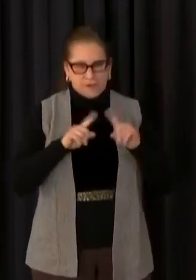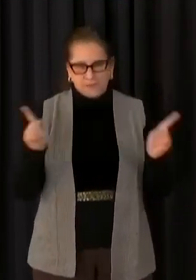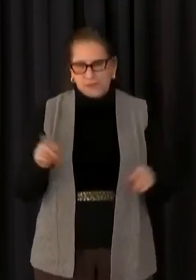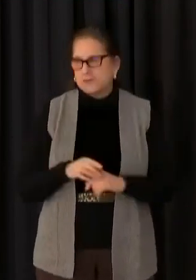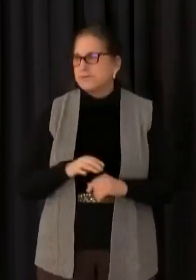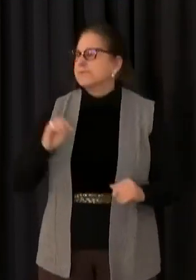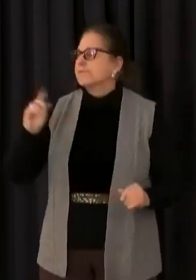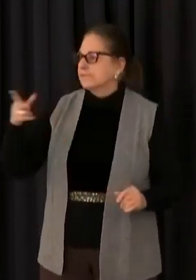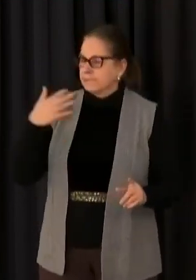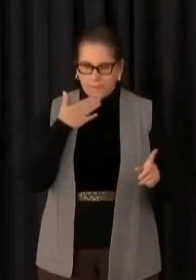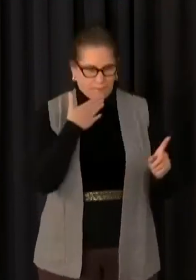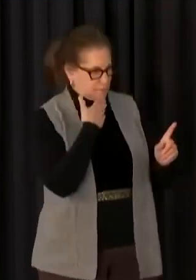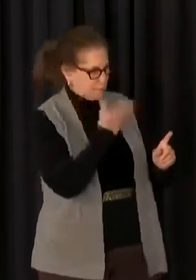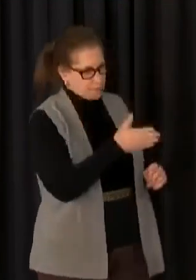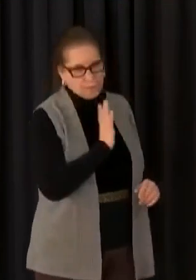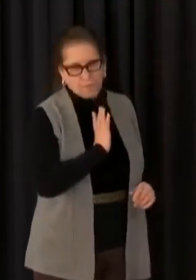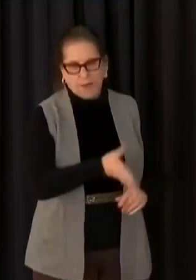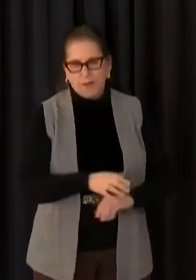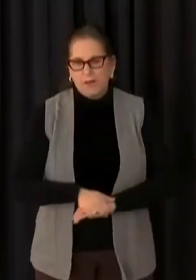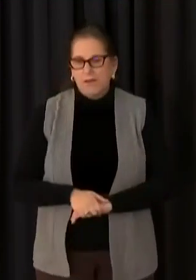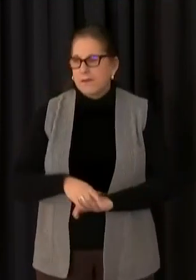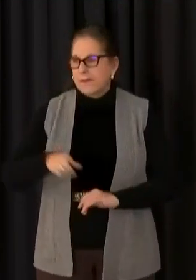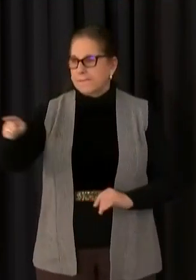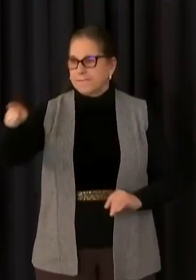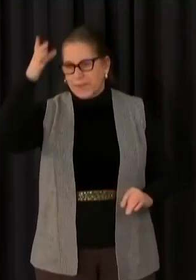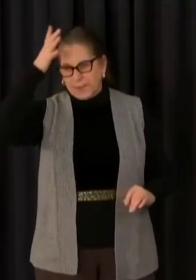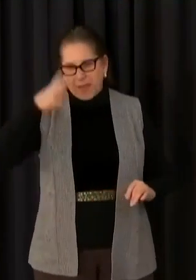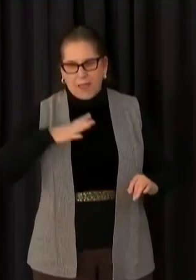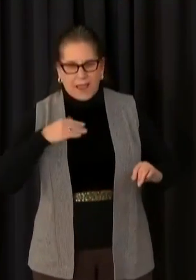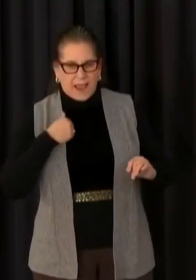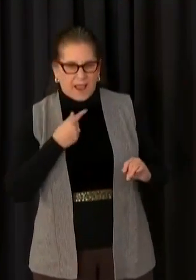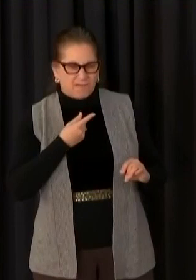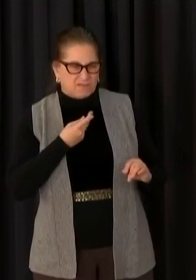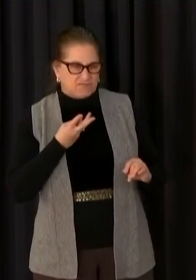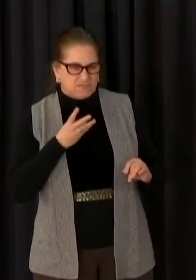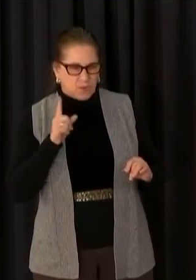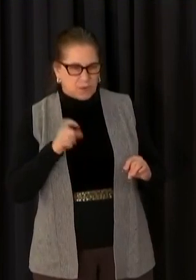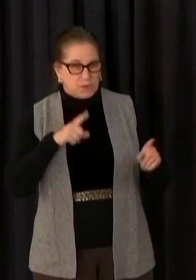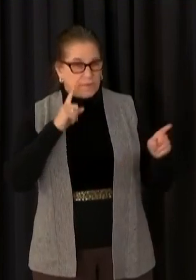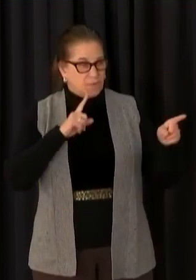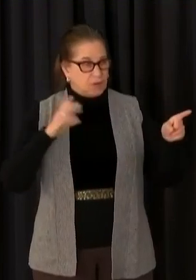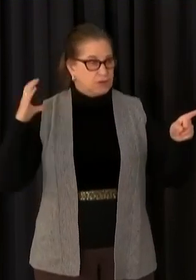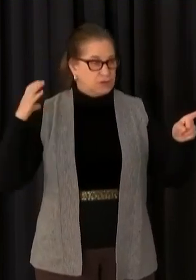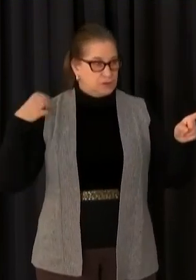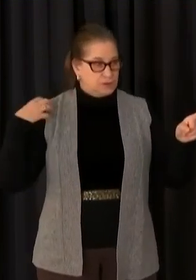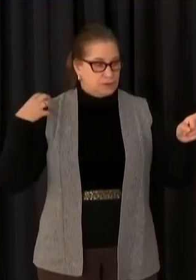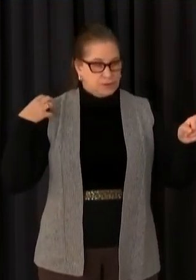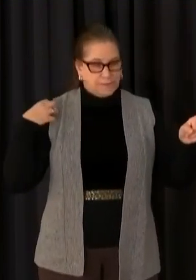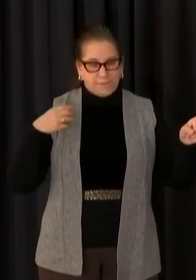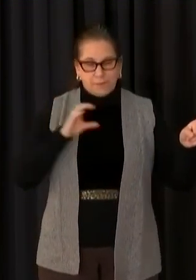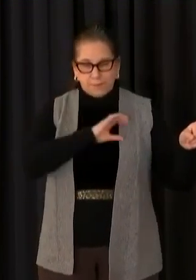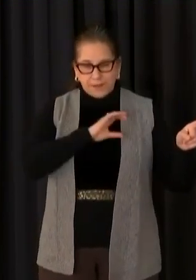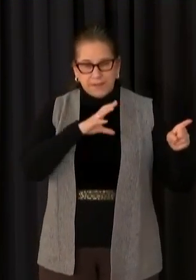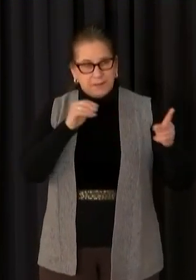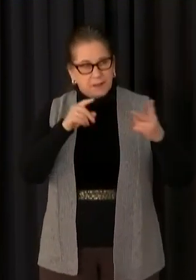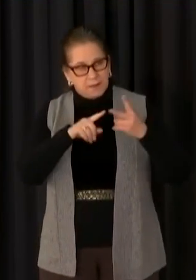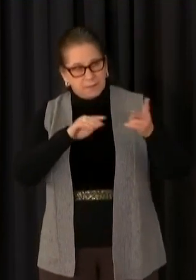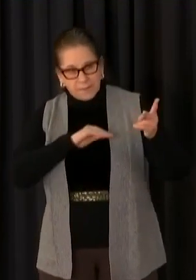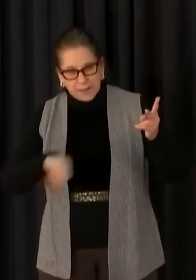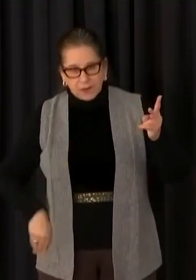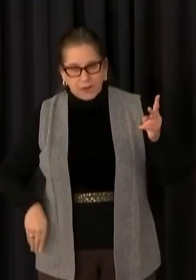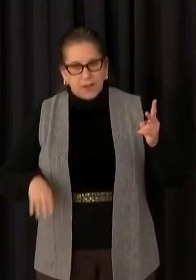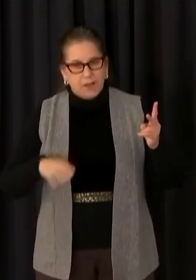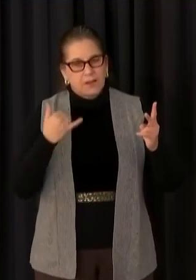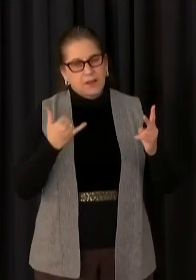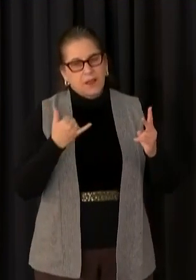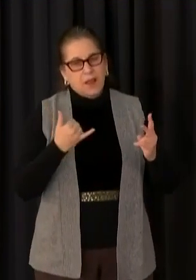Yes. Just a couple of questions here, one for the chief and one for the mayor about the inauguration. One, how many